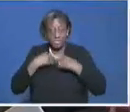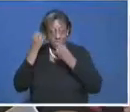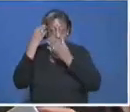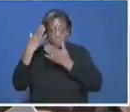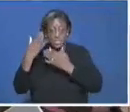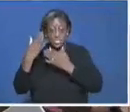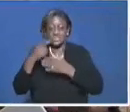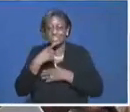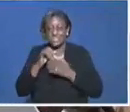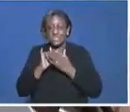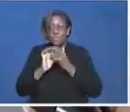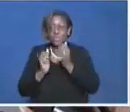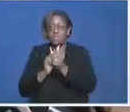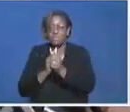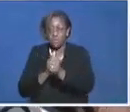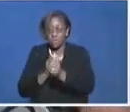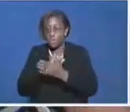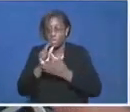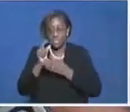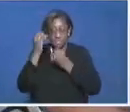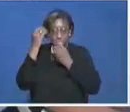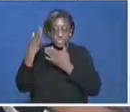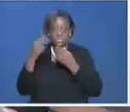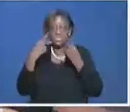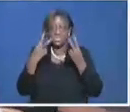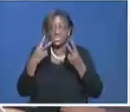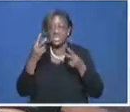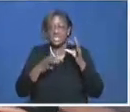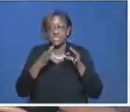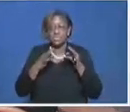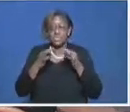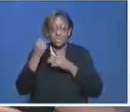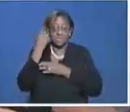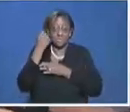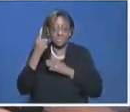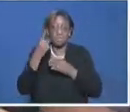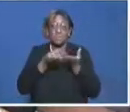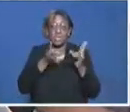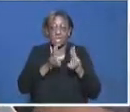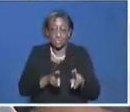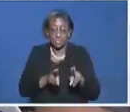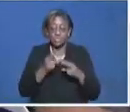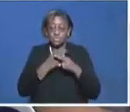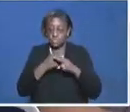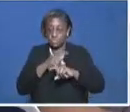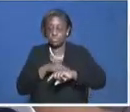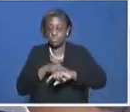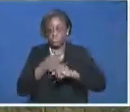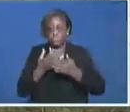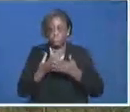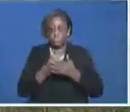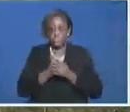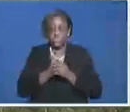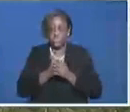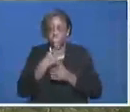will definitely follow those lines of inquiries to see if we're able to bring resolution to this matter in a relatively short period of time.